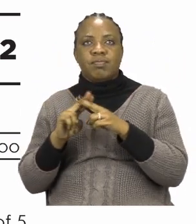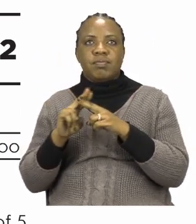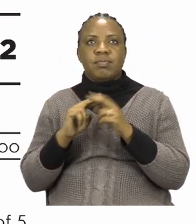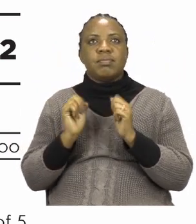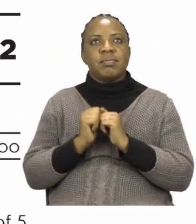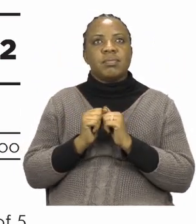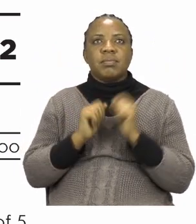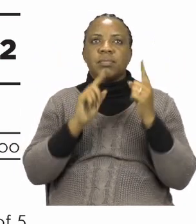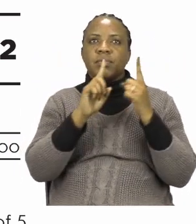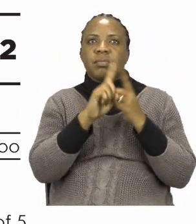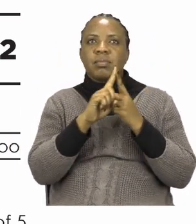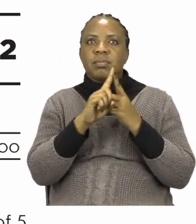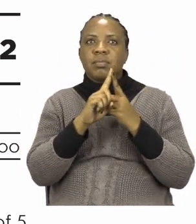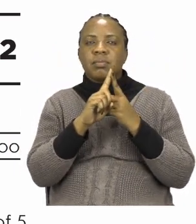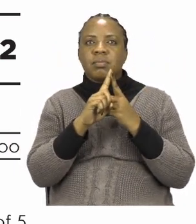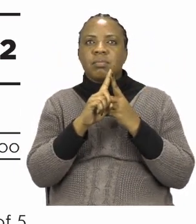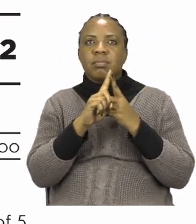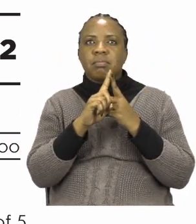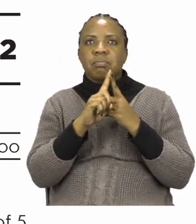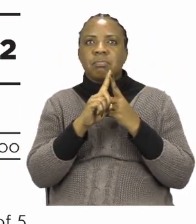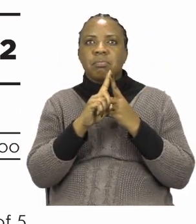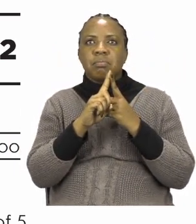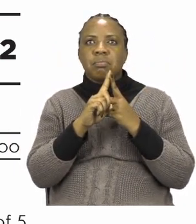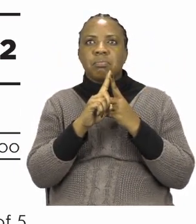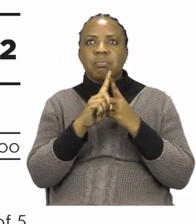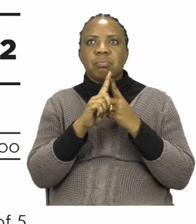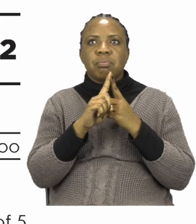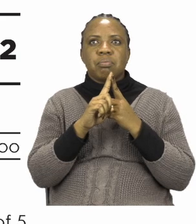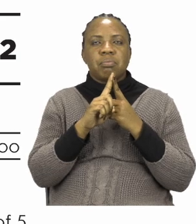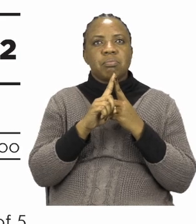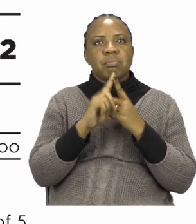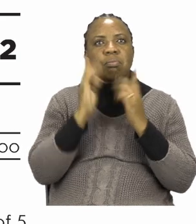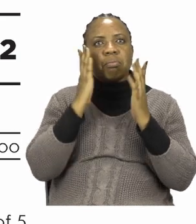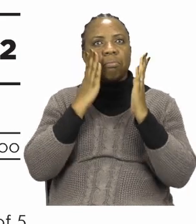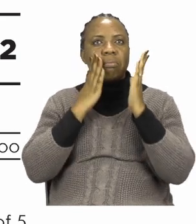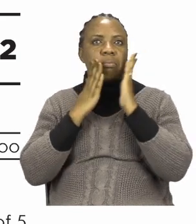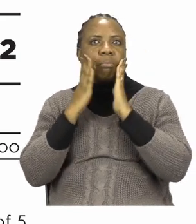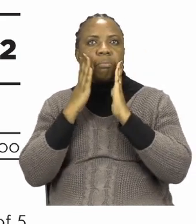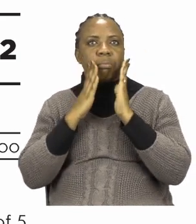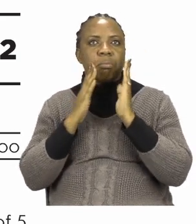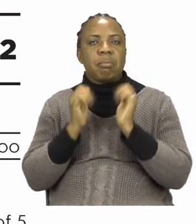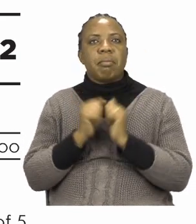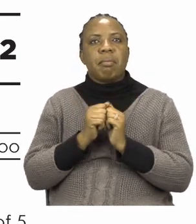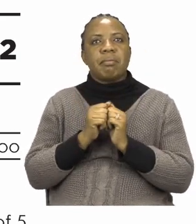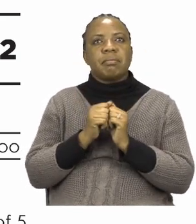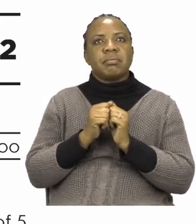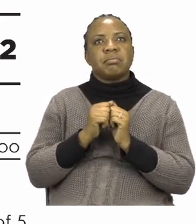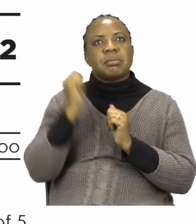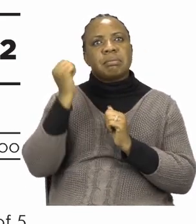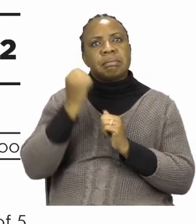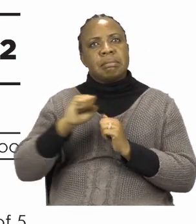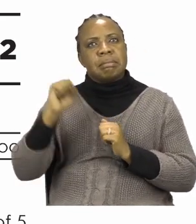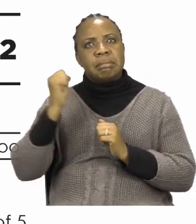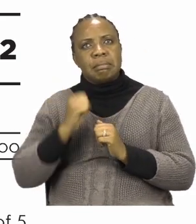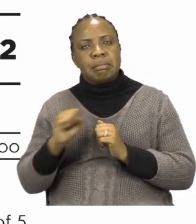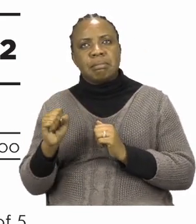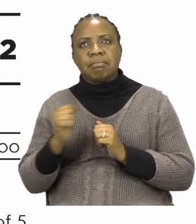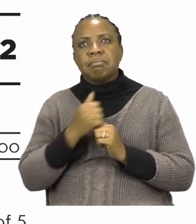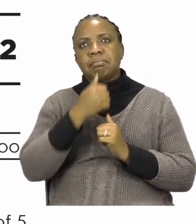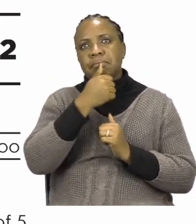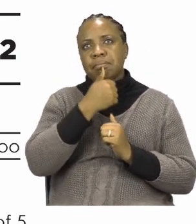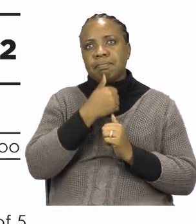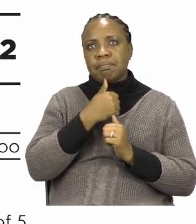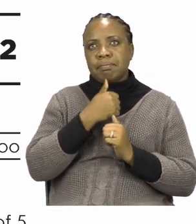are kind, bullying, secrets,